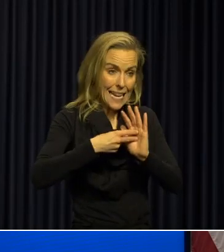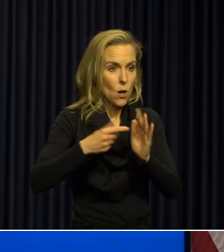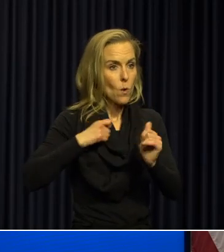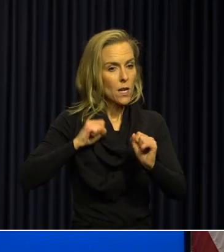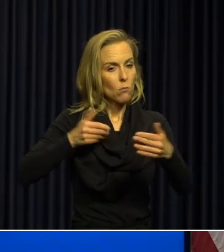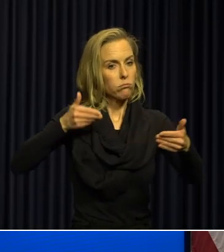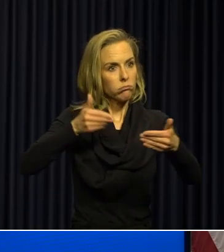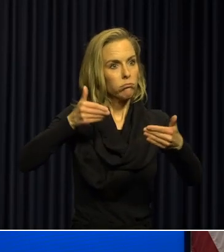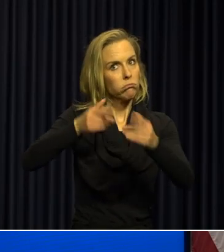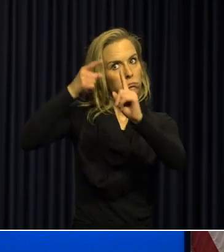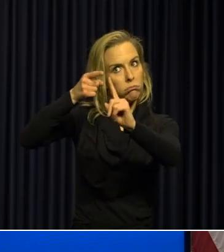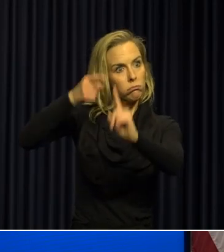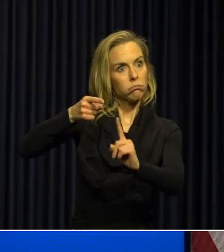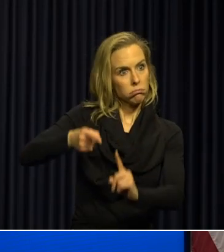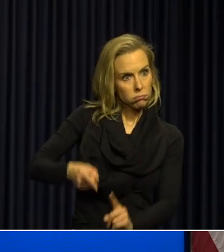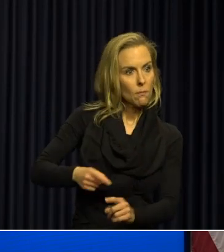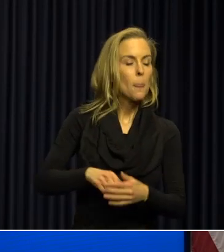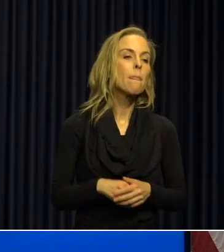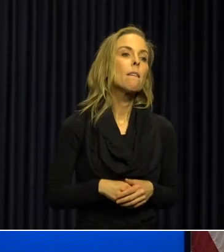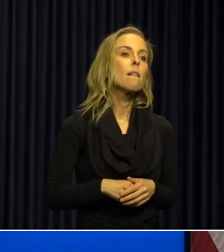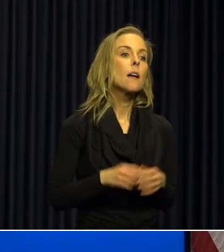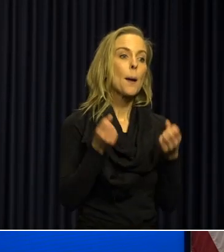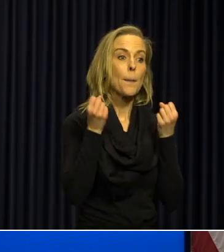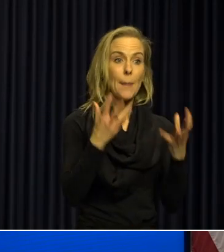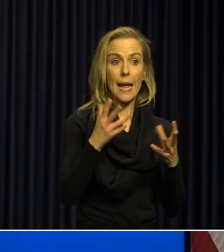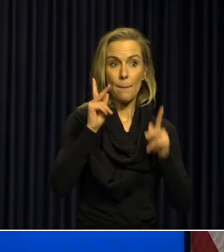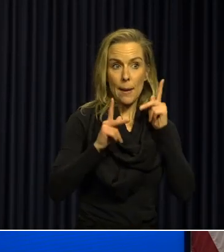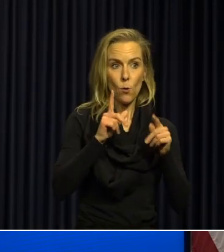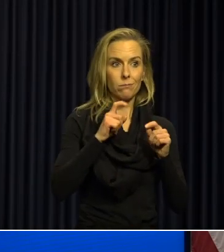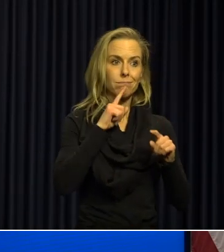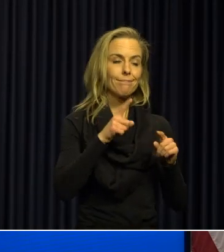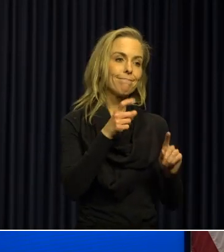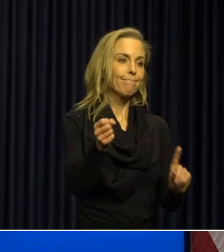more steps. Number of Kentuckians ever hospitalized,